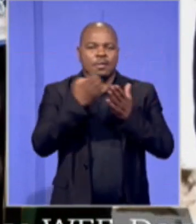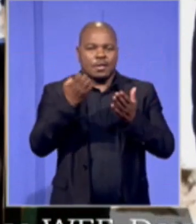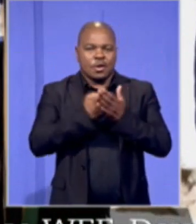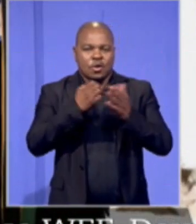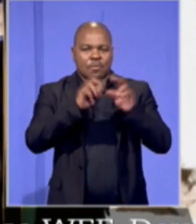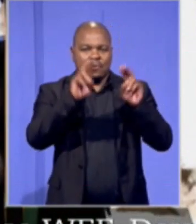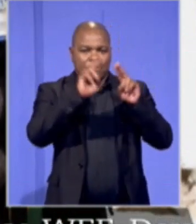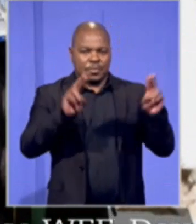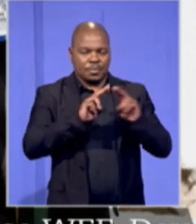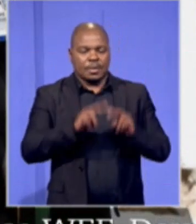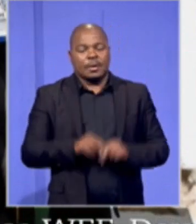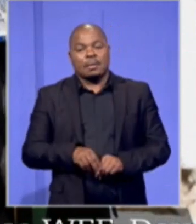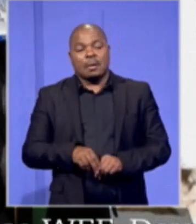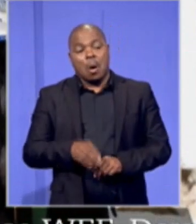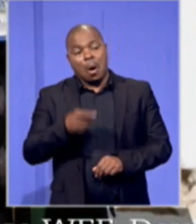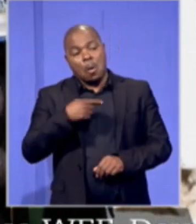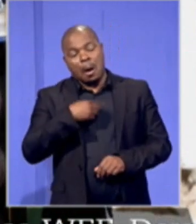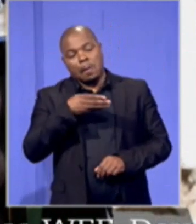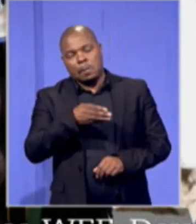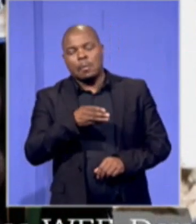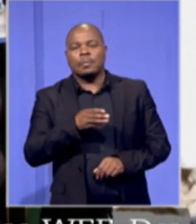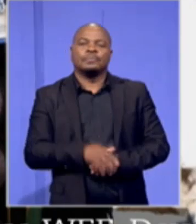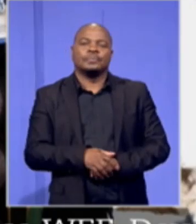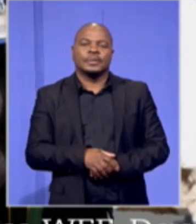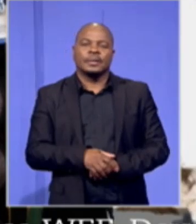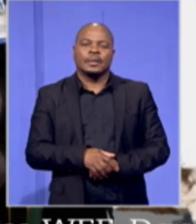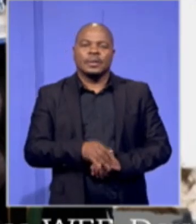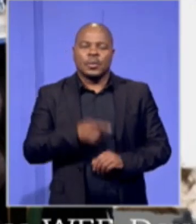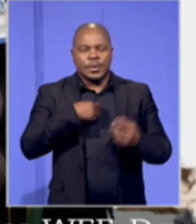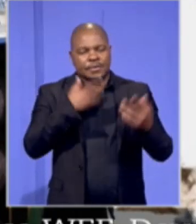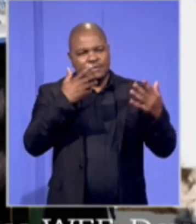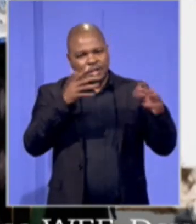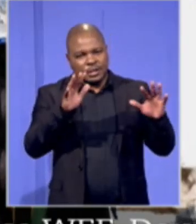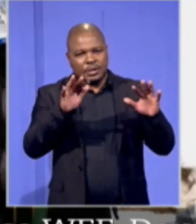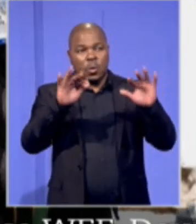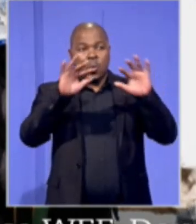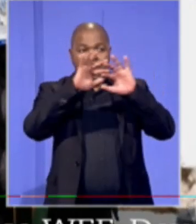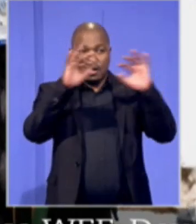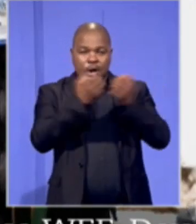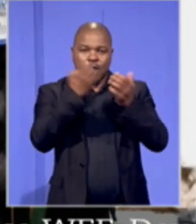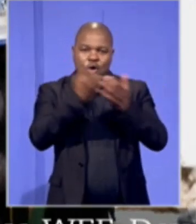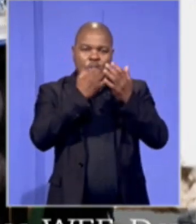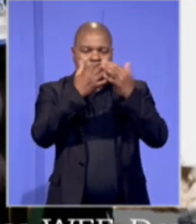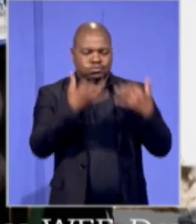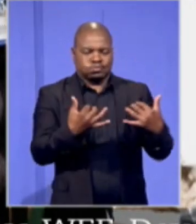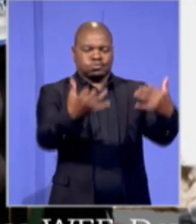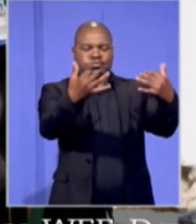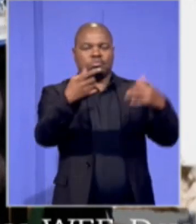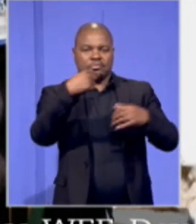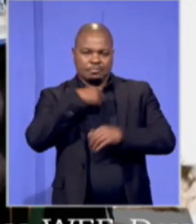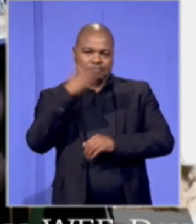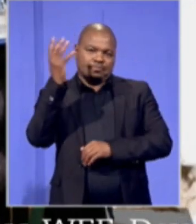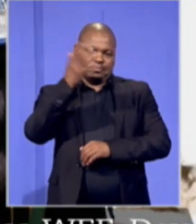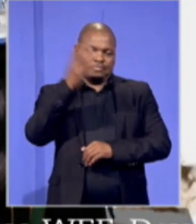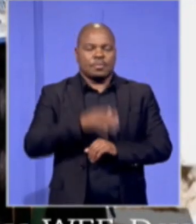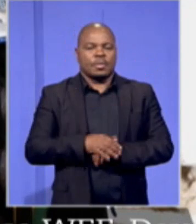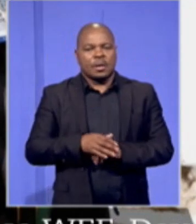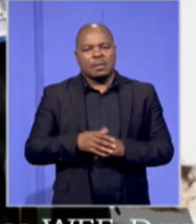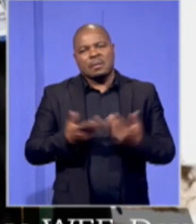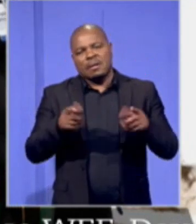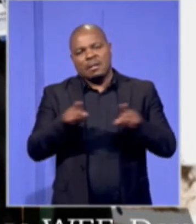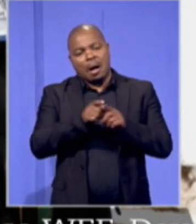had the opportunity to address the World Economic Forum, as in business